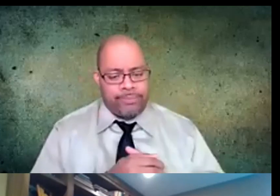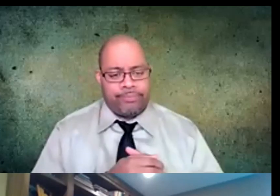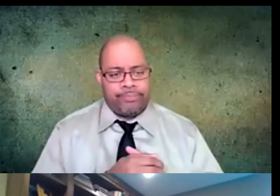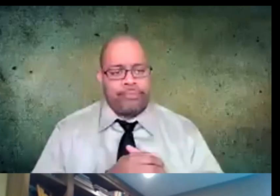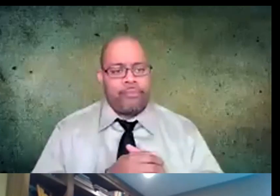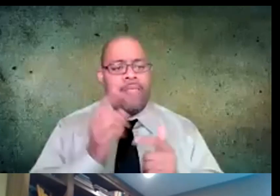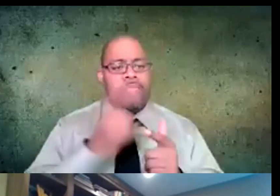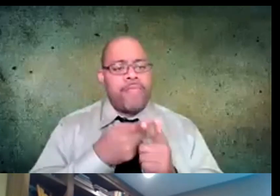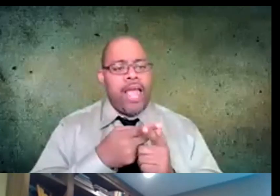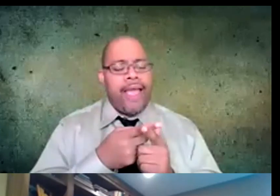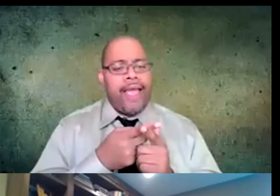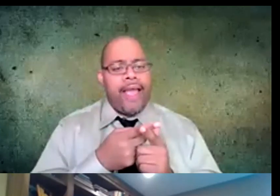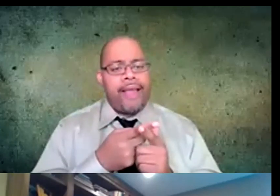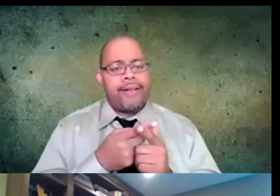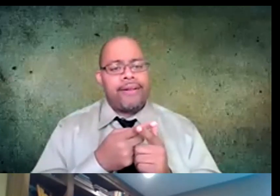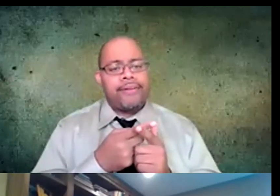then